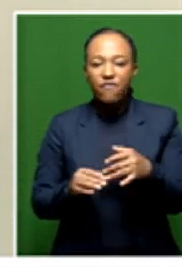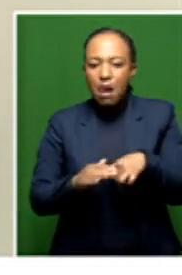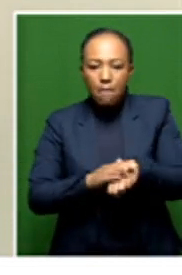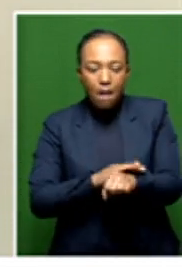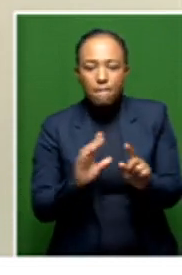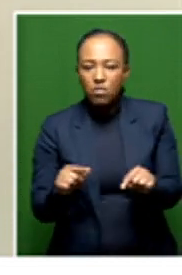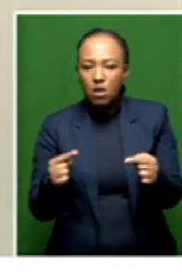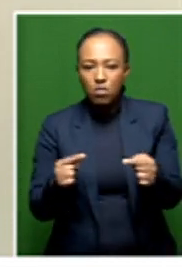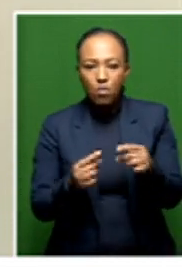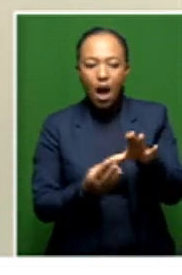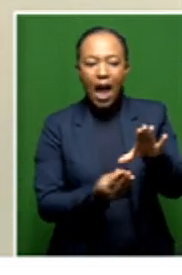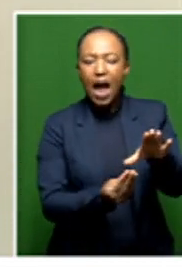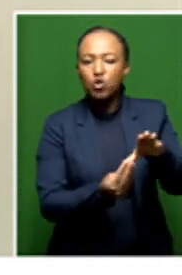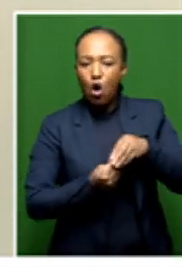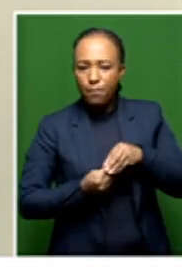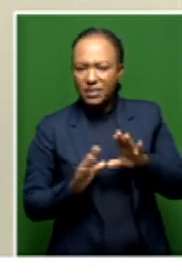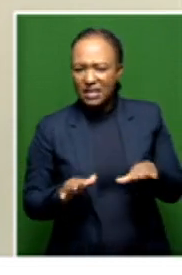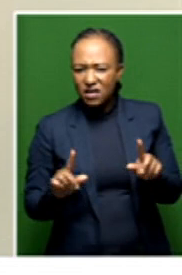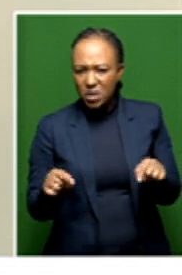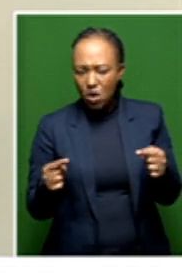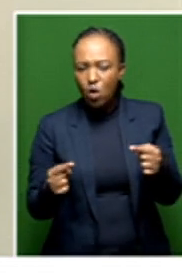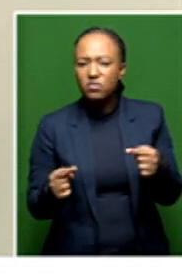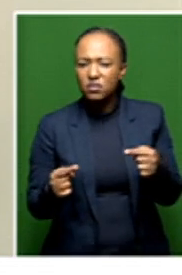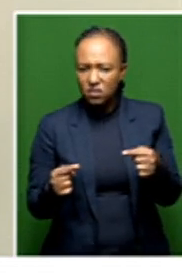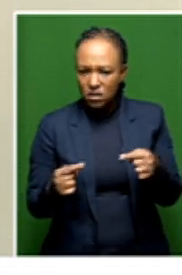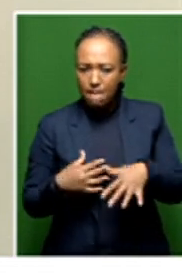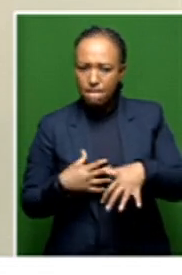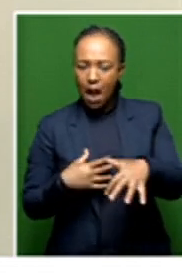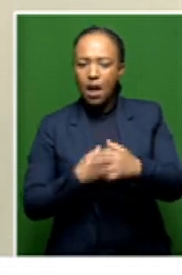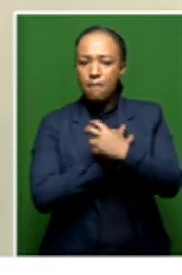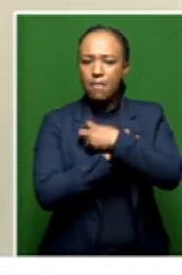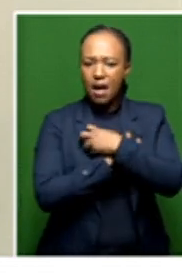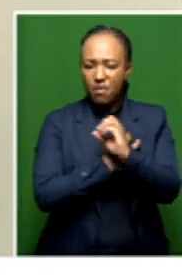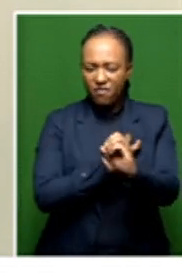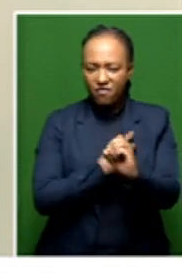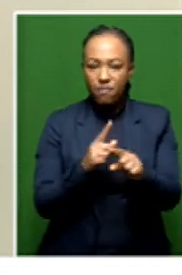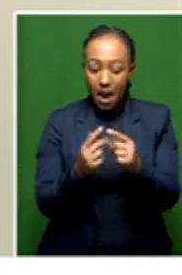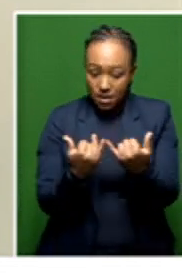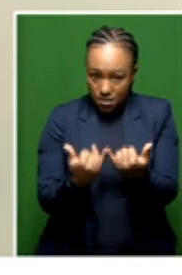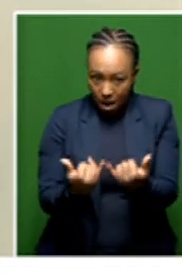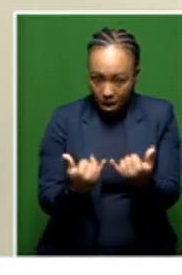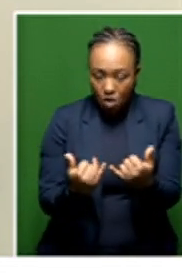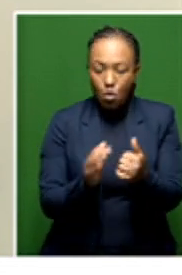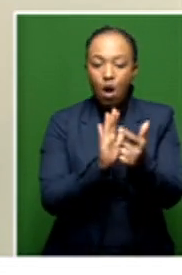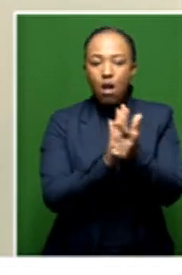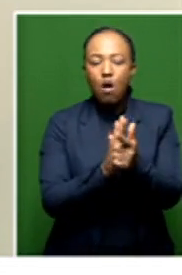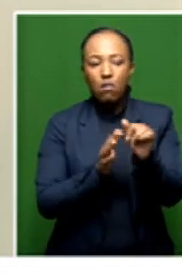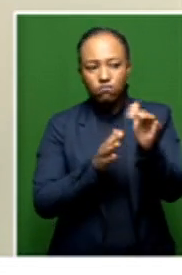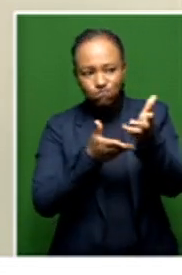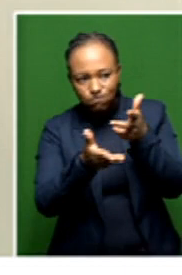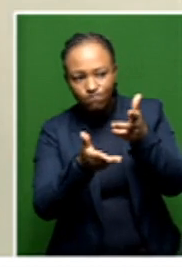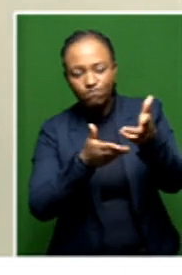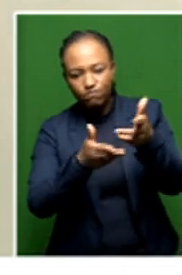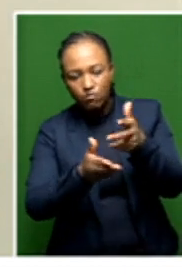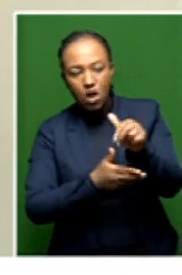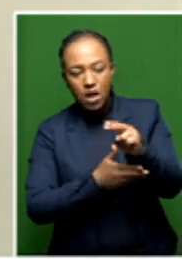to adopt kids and take maternity leave. But today, in the legislation, through our engagements with the African National Congress,